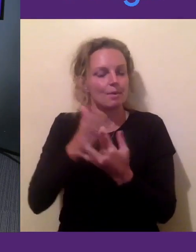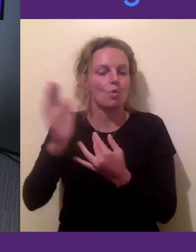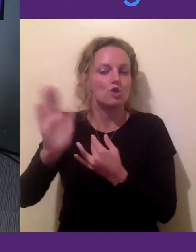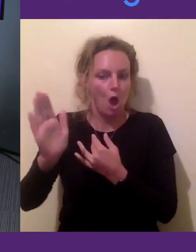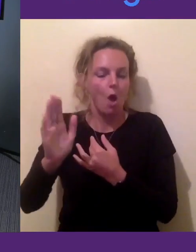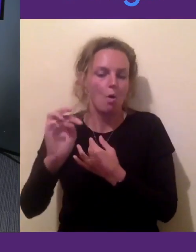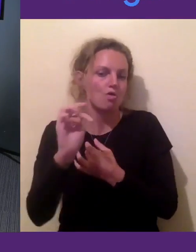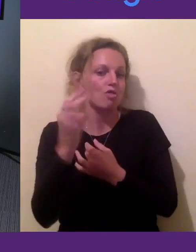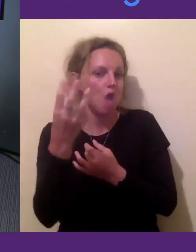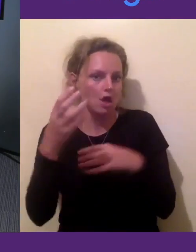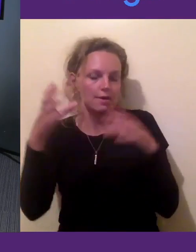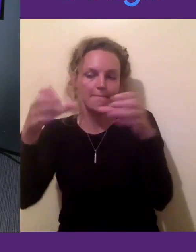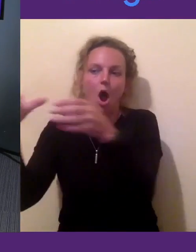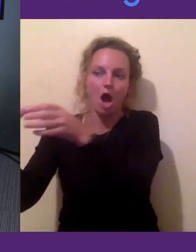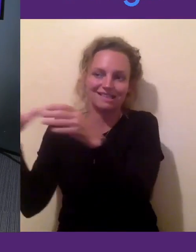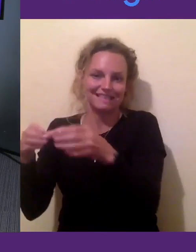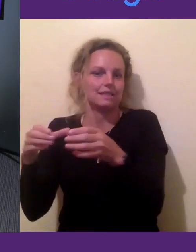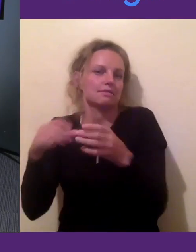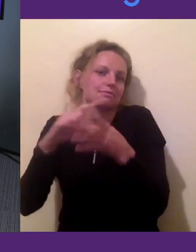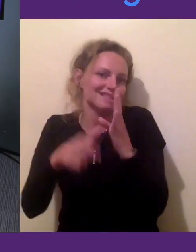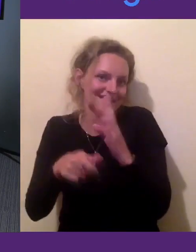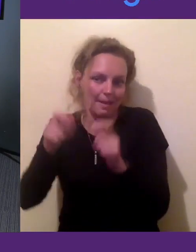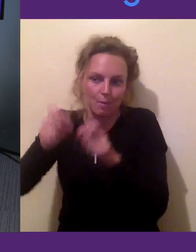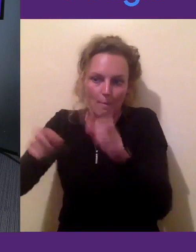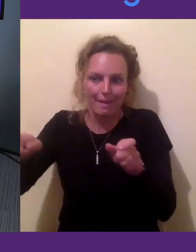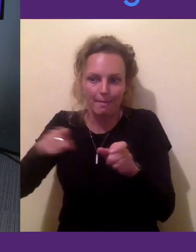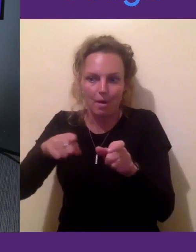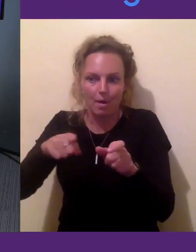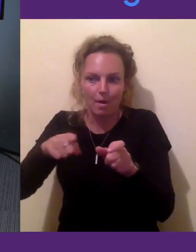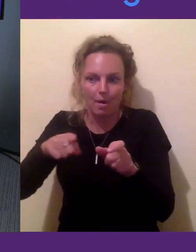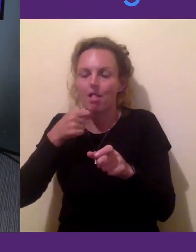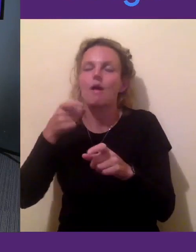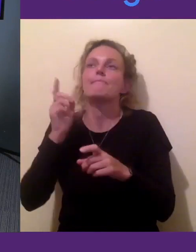our base level, and it states that we don't mark our own homework.